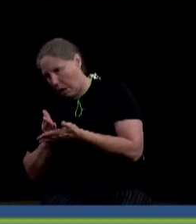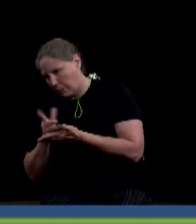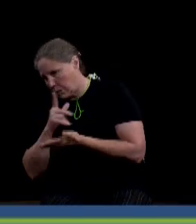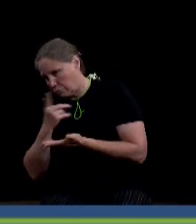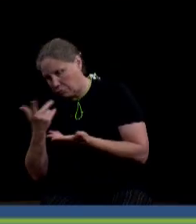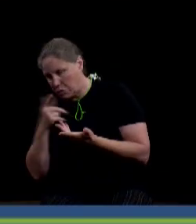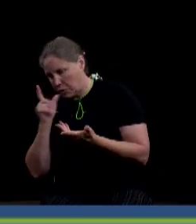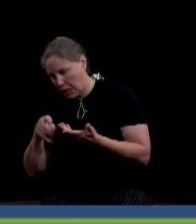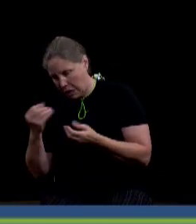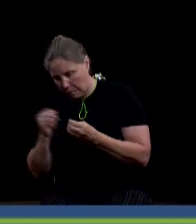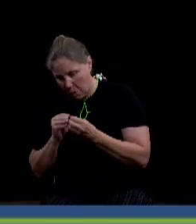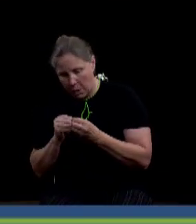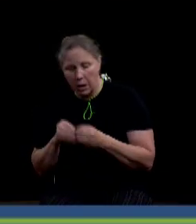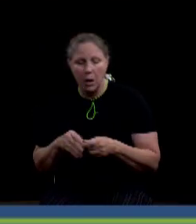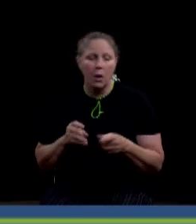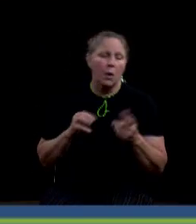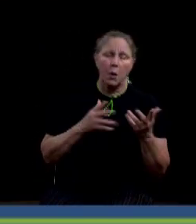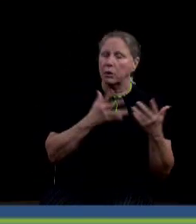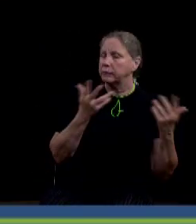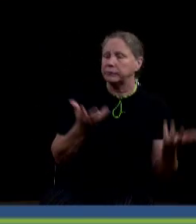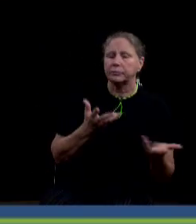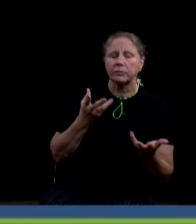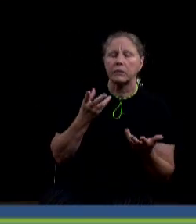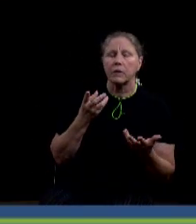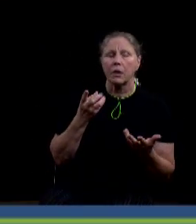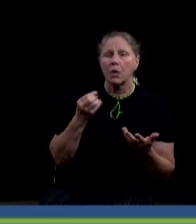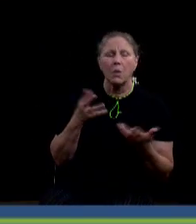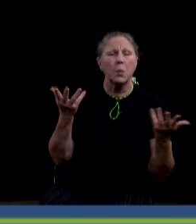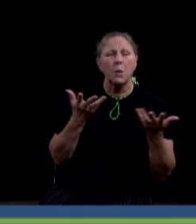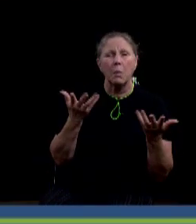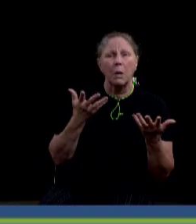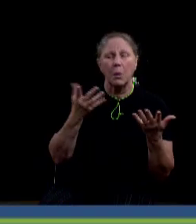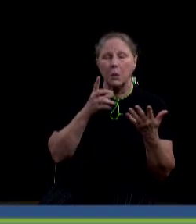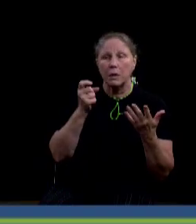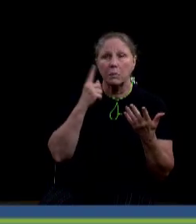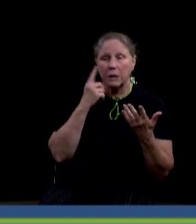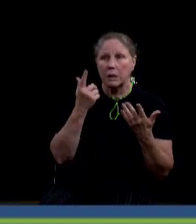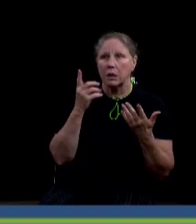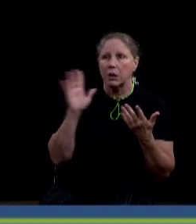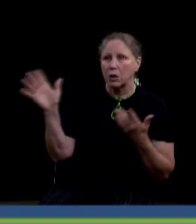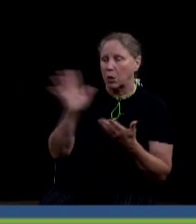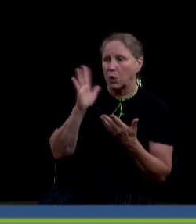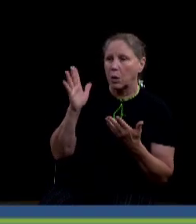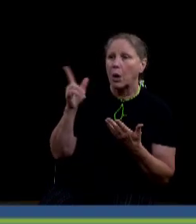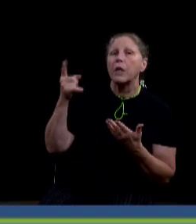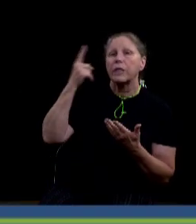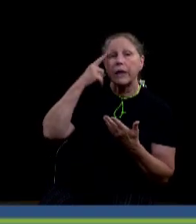order anymore? I mean, I guess I'm trying to seek your medical expertise on that. So,